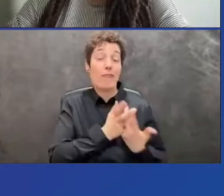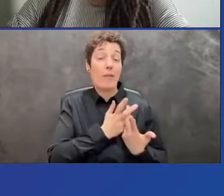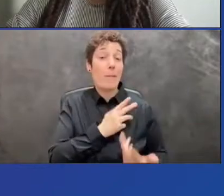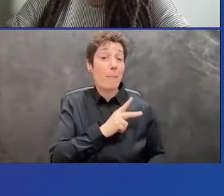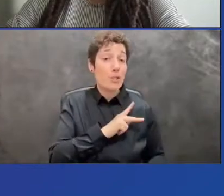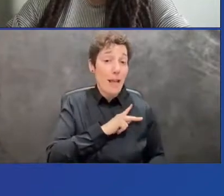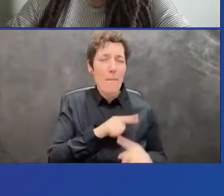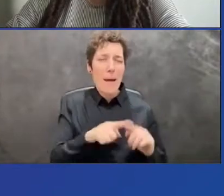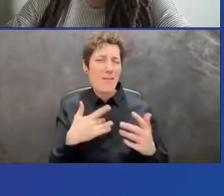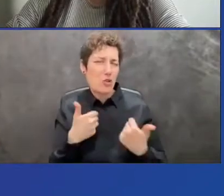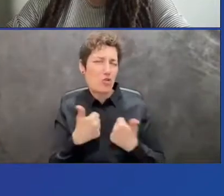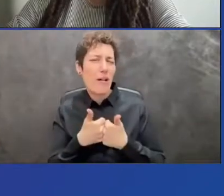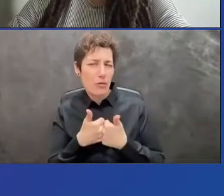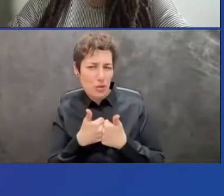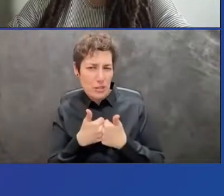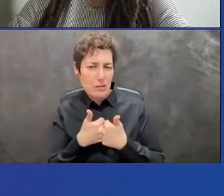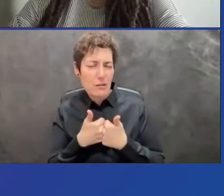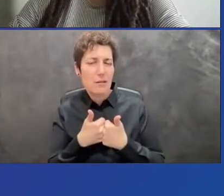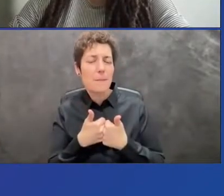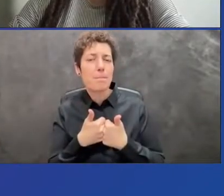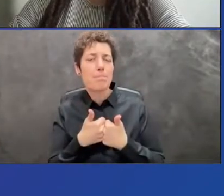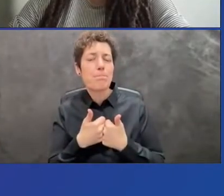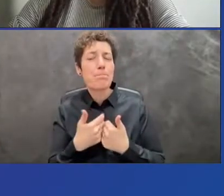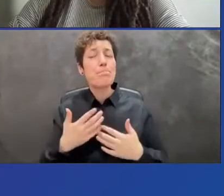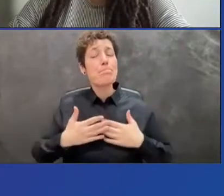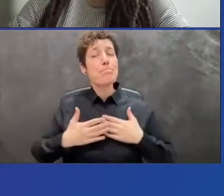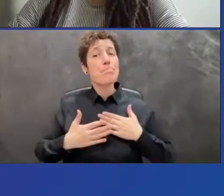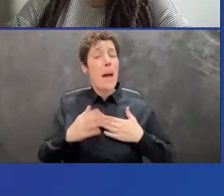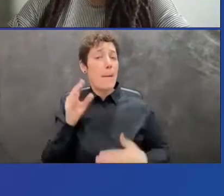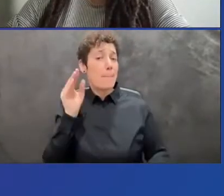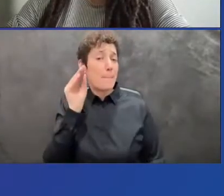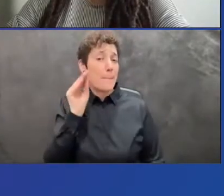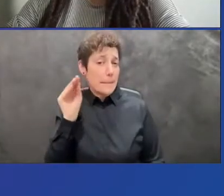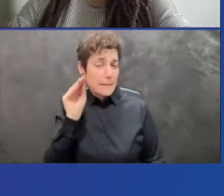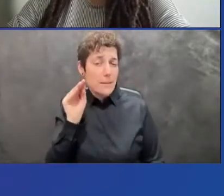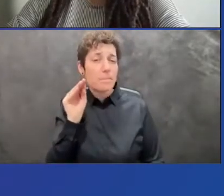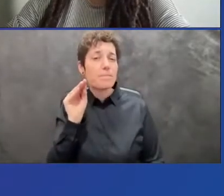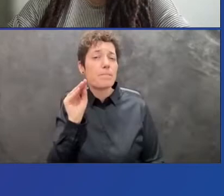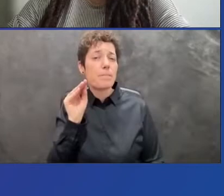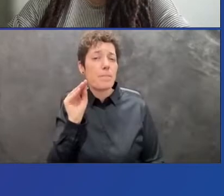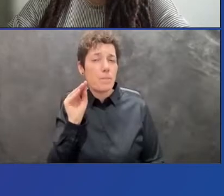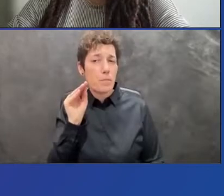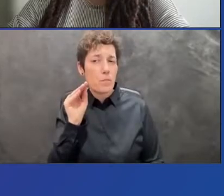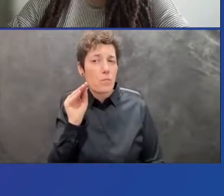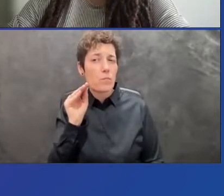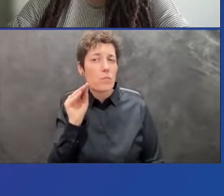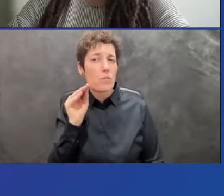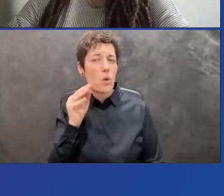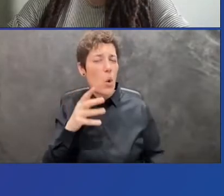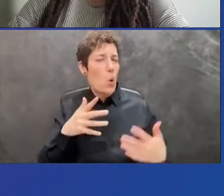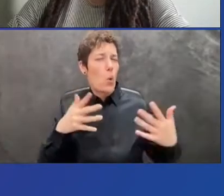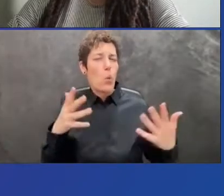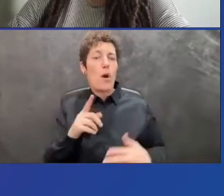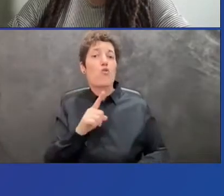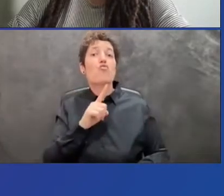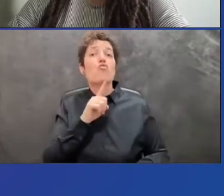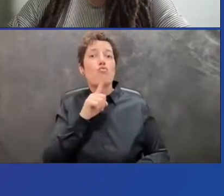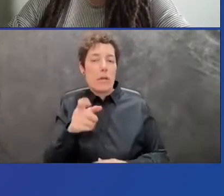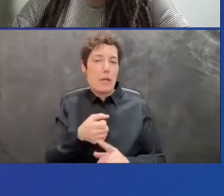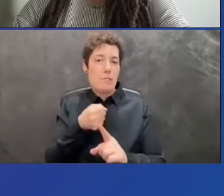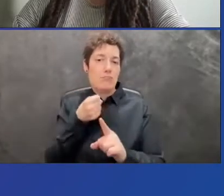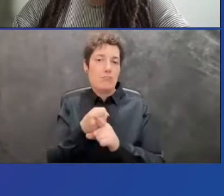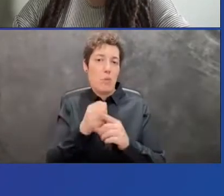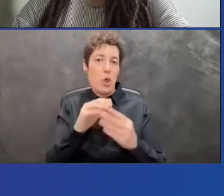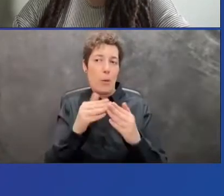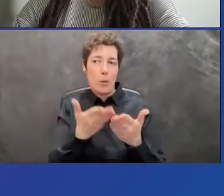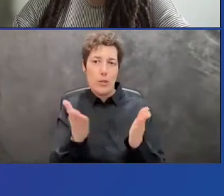for me, I think the biggest kind of what really landed specifically, I'm going to shout these two